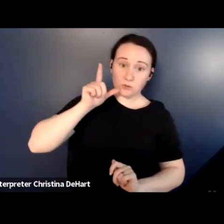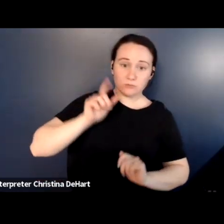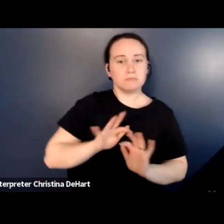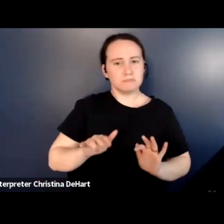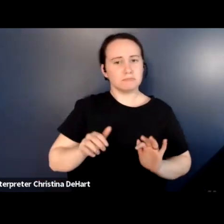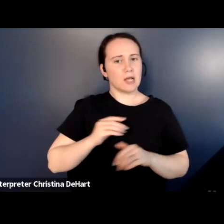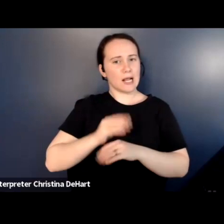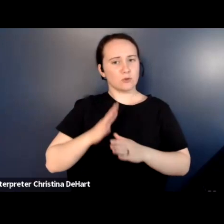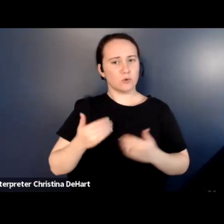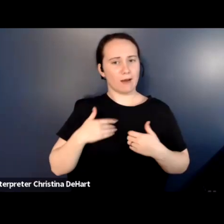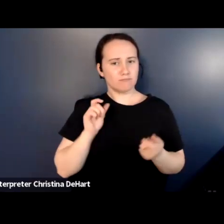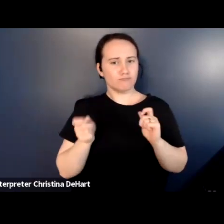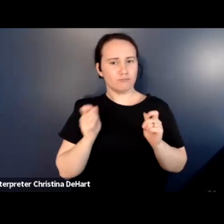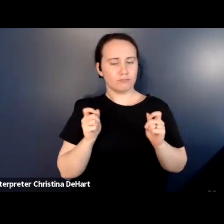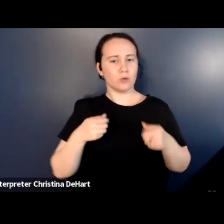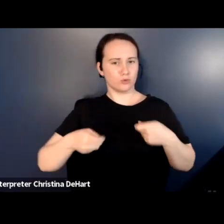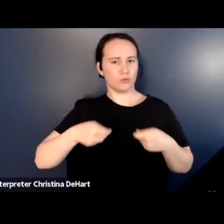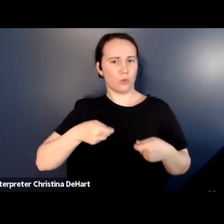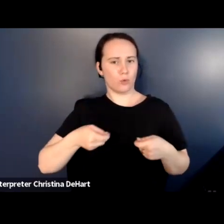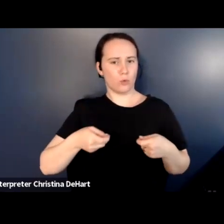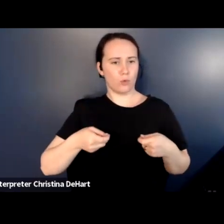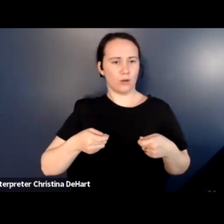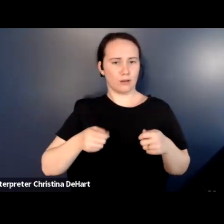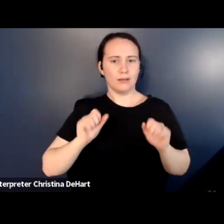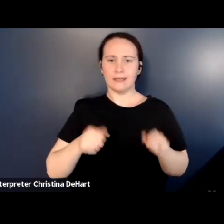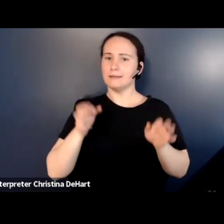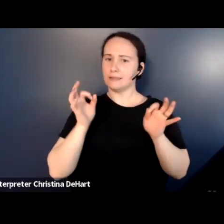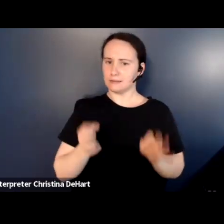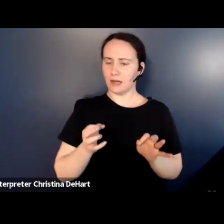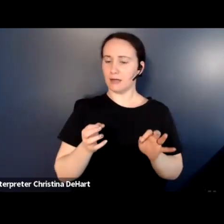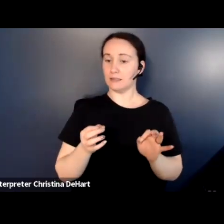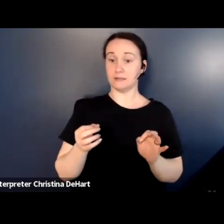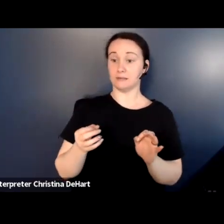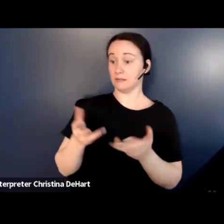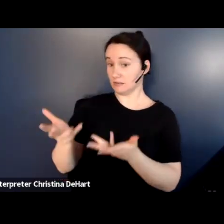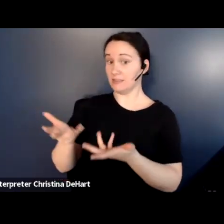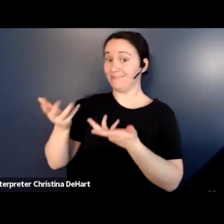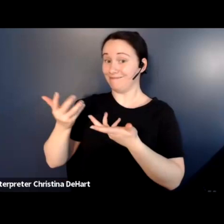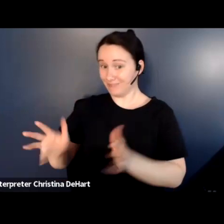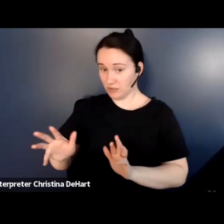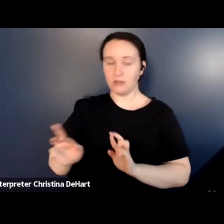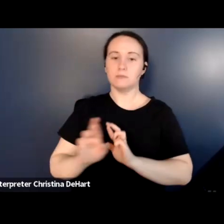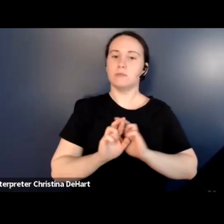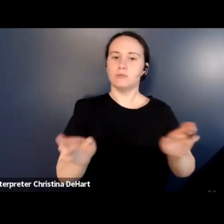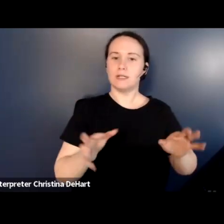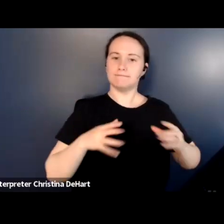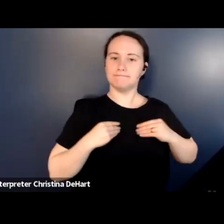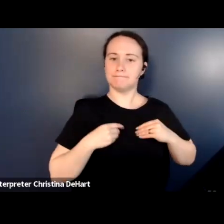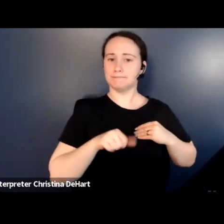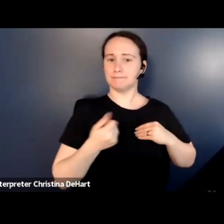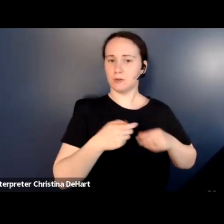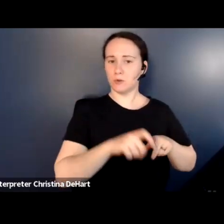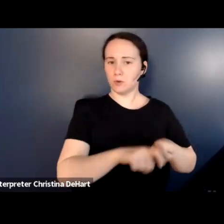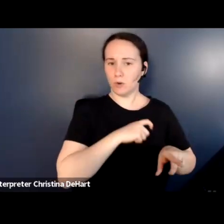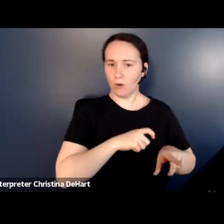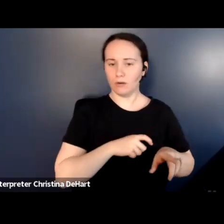counselor, and they're placed back into the queue when they're ready. They aren't necessarily forced in without